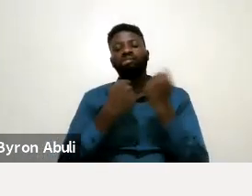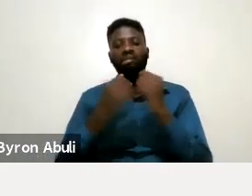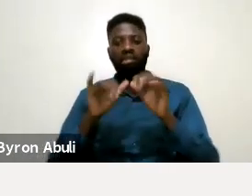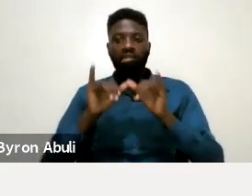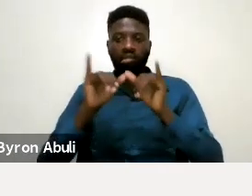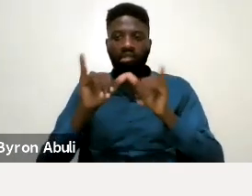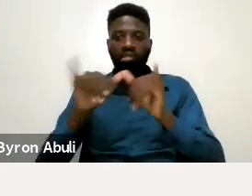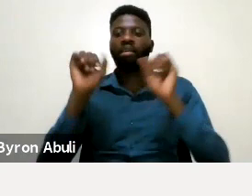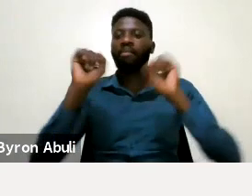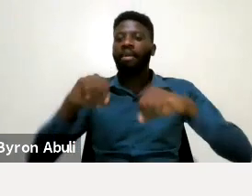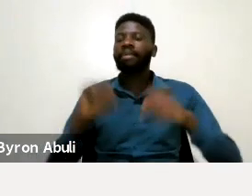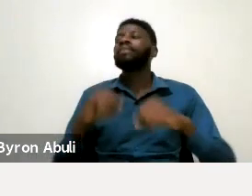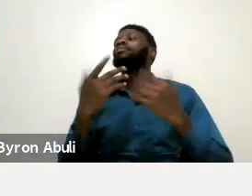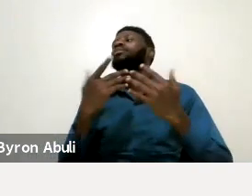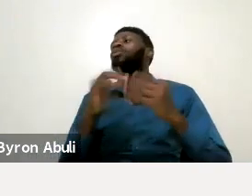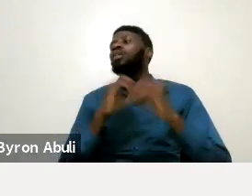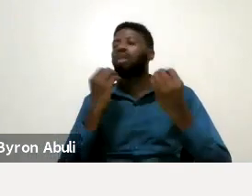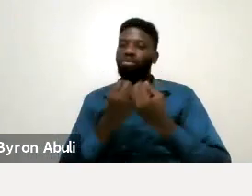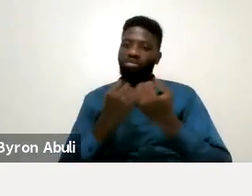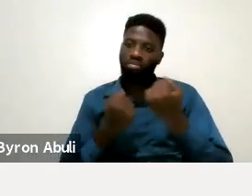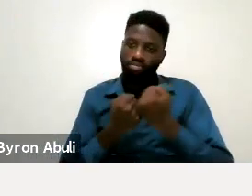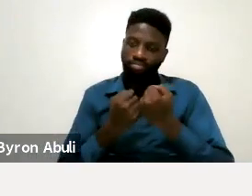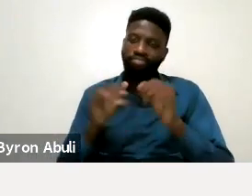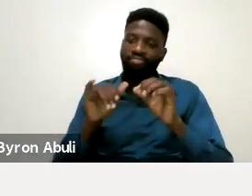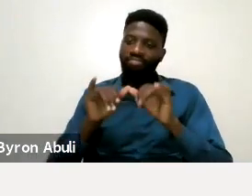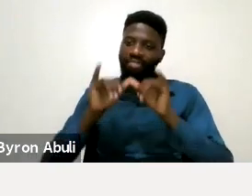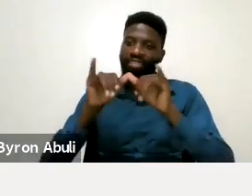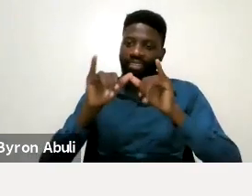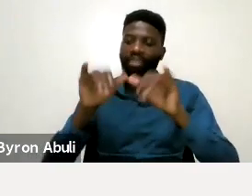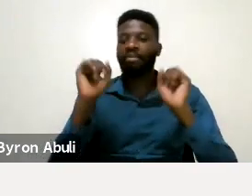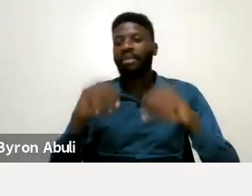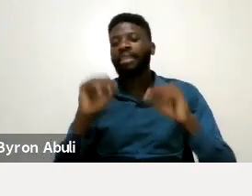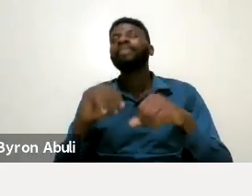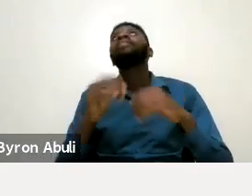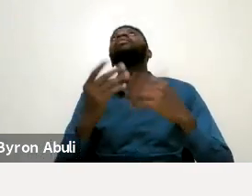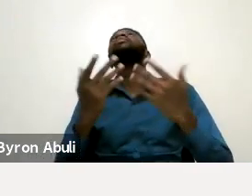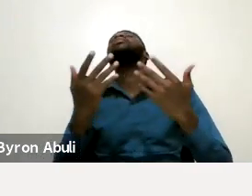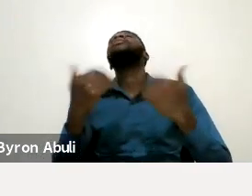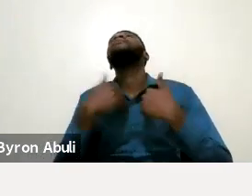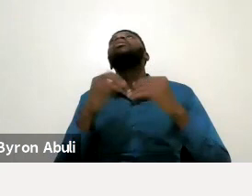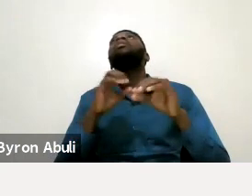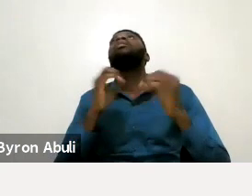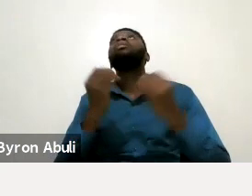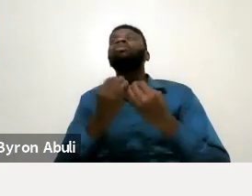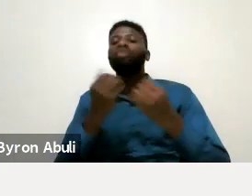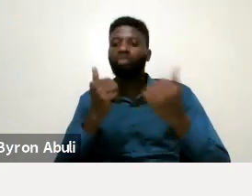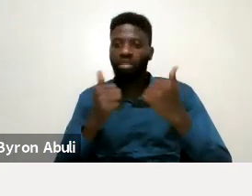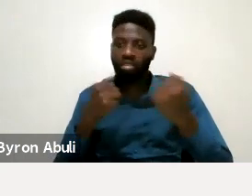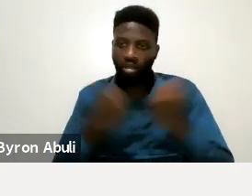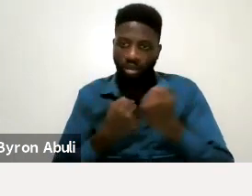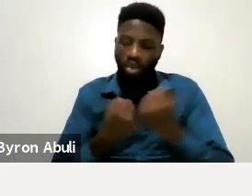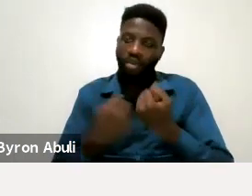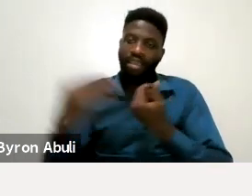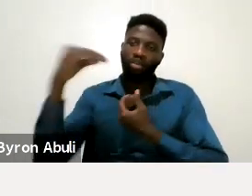organization is an organization that supports sustainability. You have organizations who support